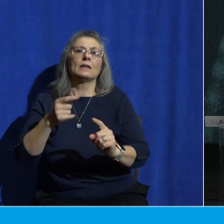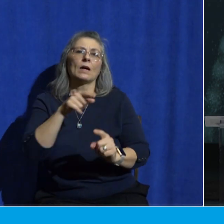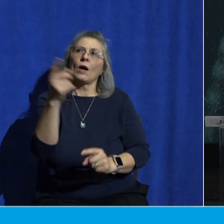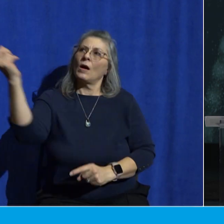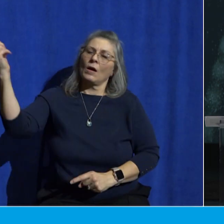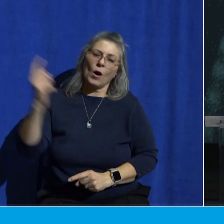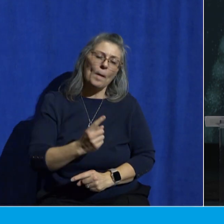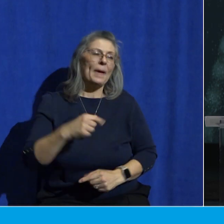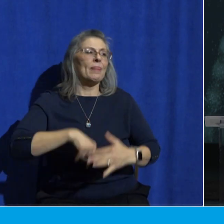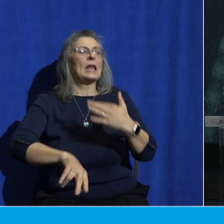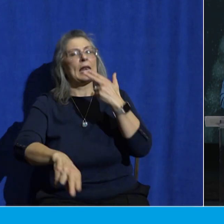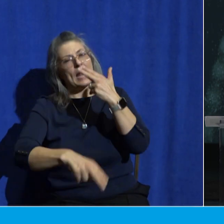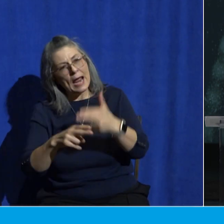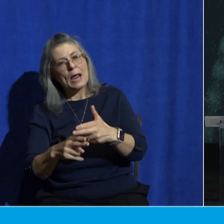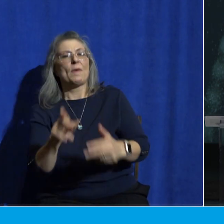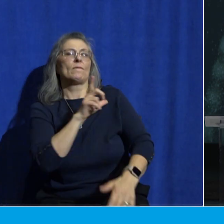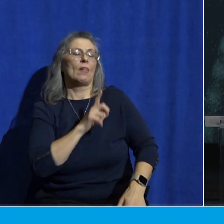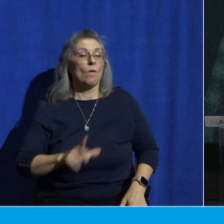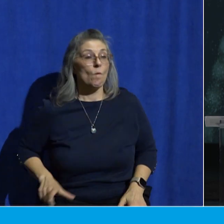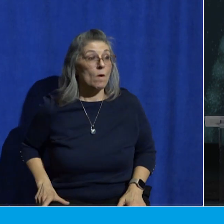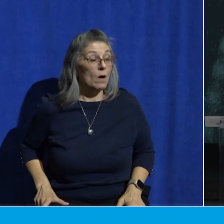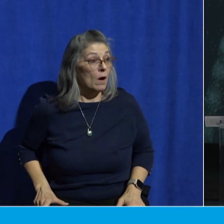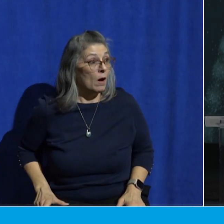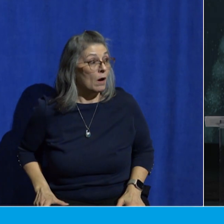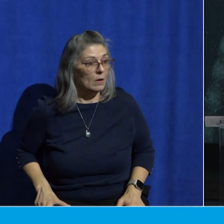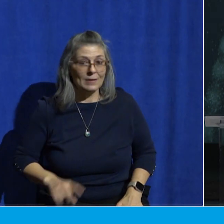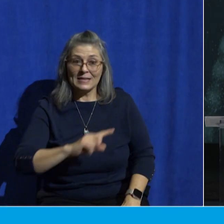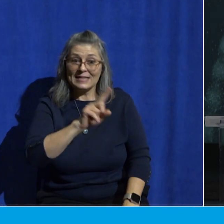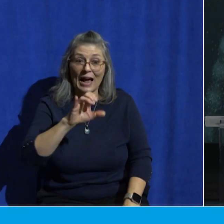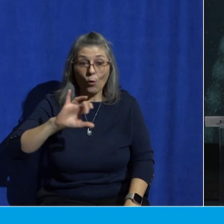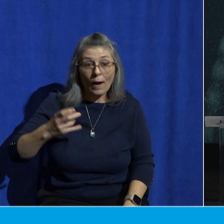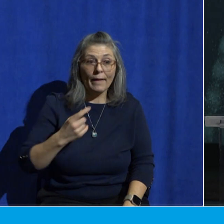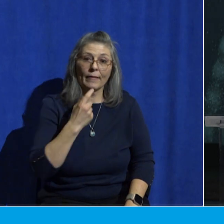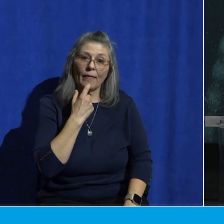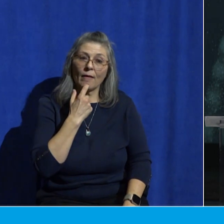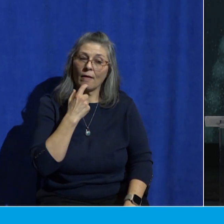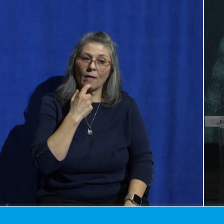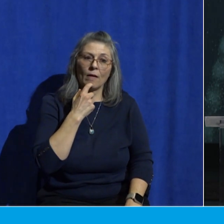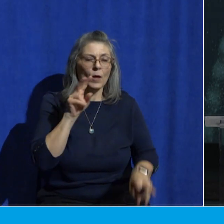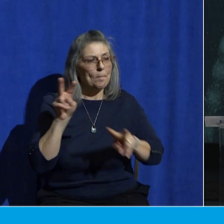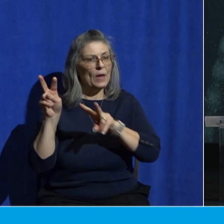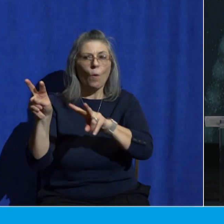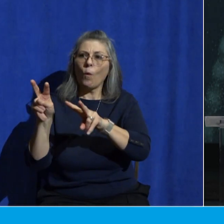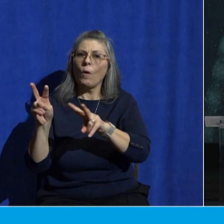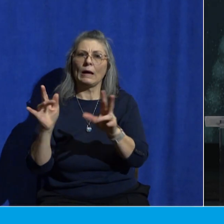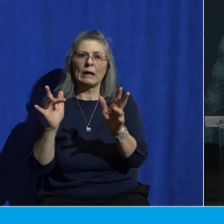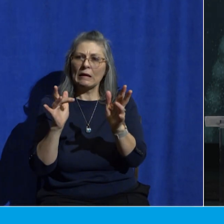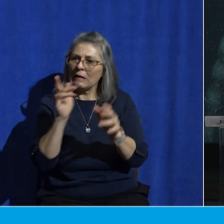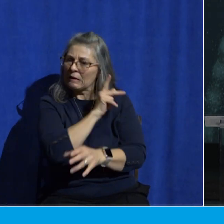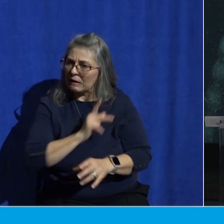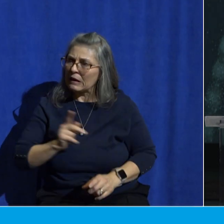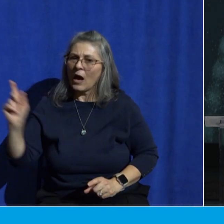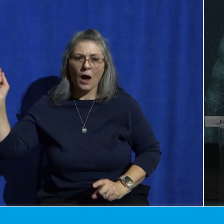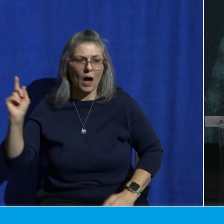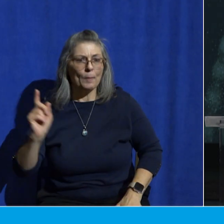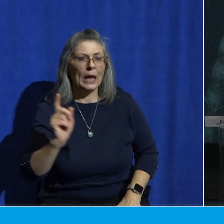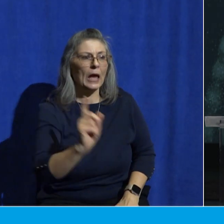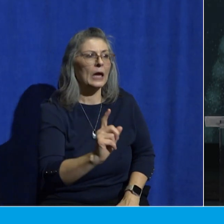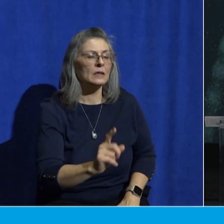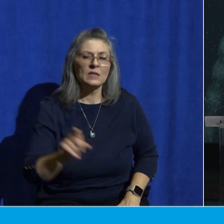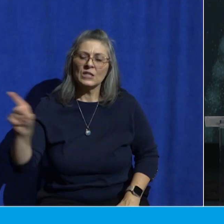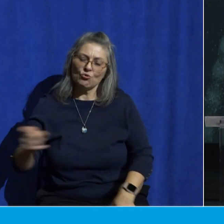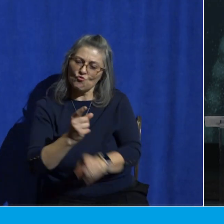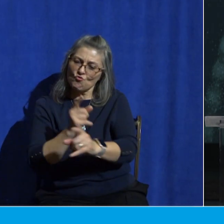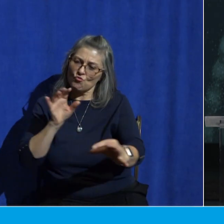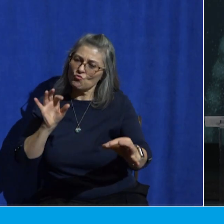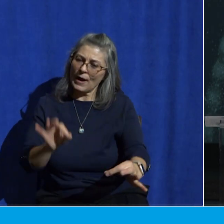Lord." This is what Zechariah 9:9 says. "Behold, your king is coming to you, righteous and